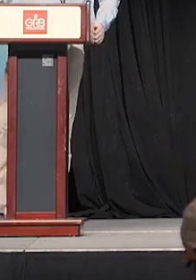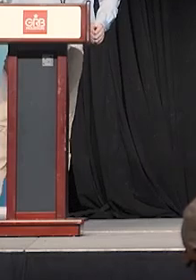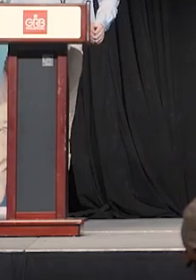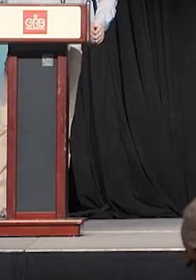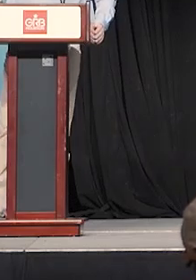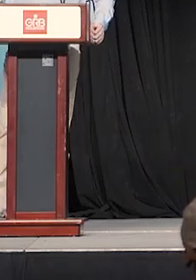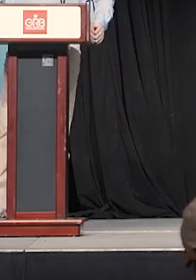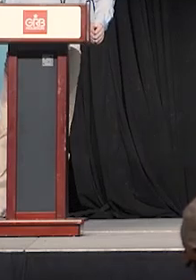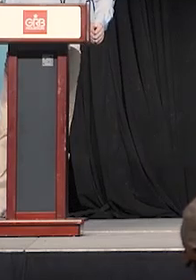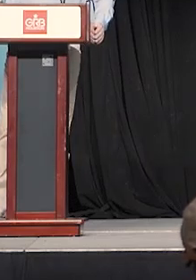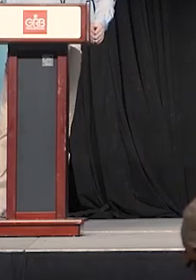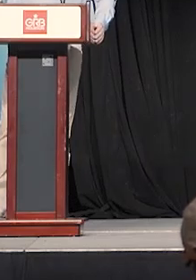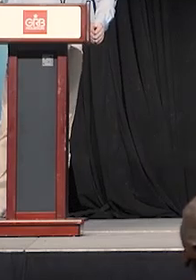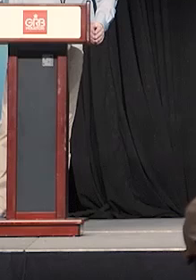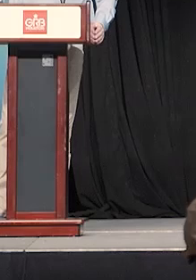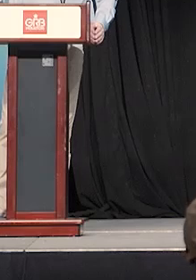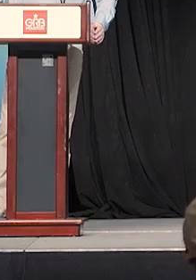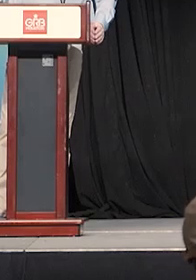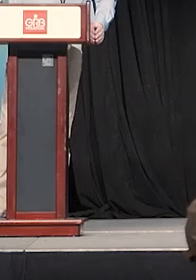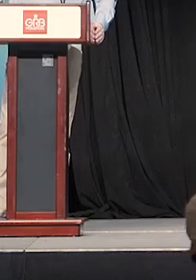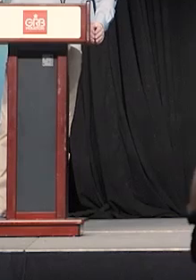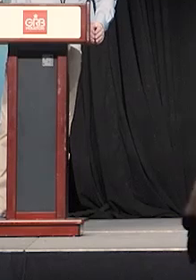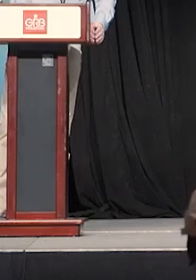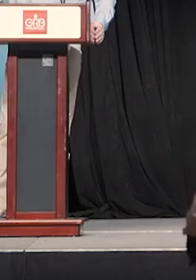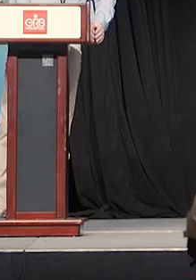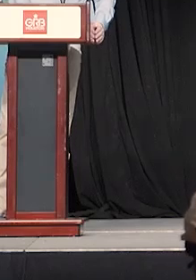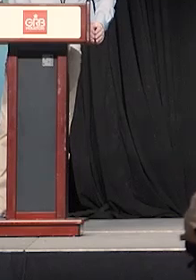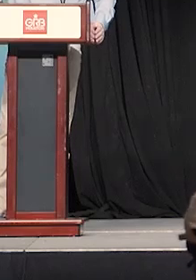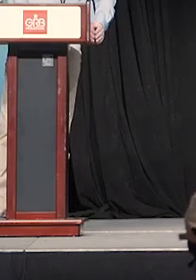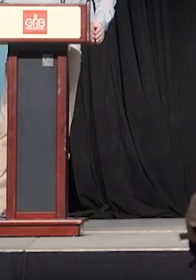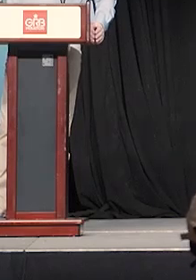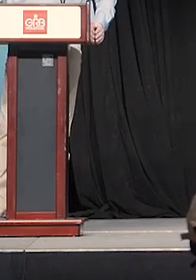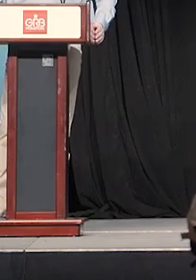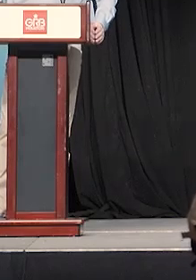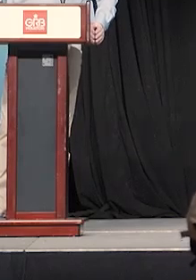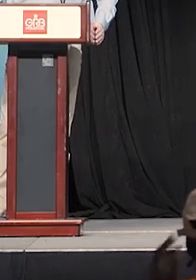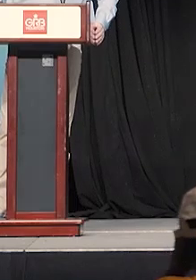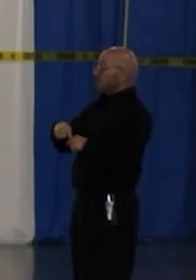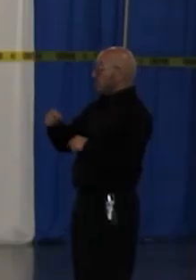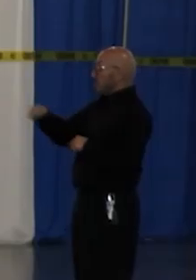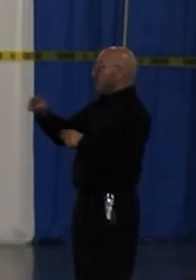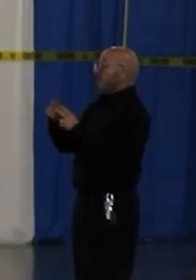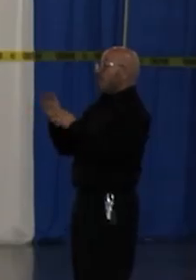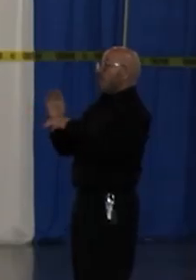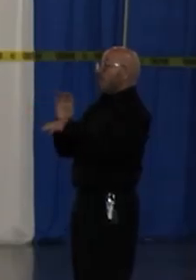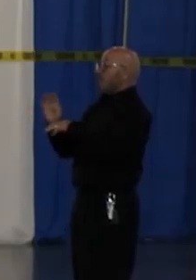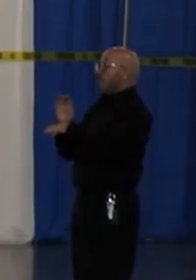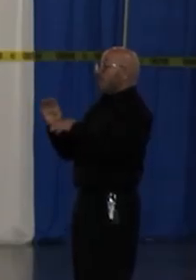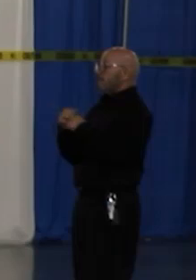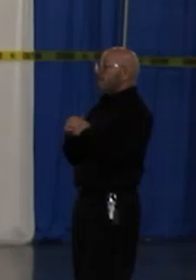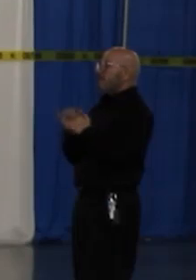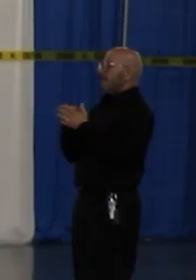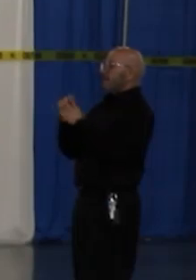Yeah, that is fairly remarkable, with 5 of them along the U.S. Gulf Coast, and you can see the Gulf was very busy. That tied the record